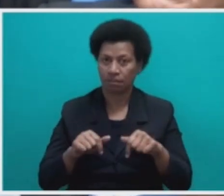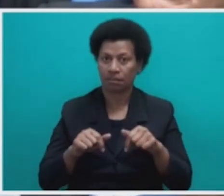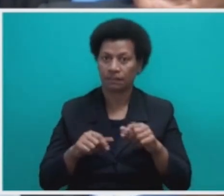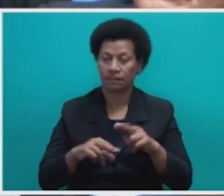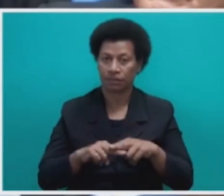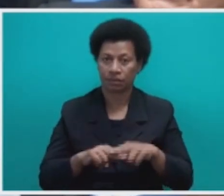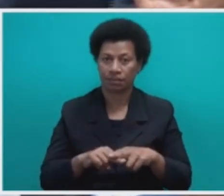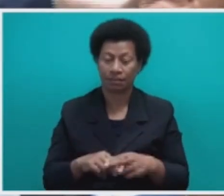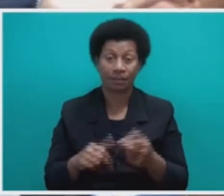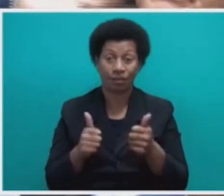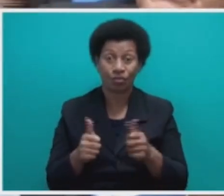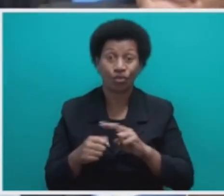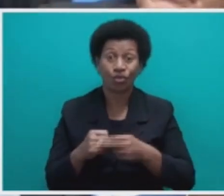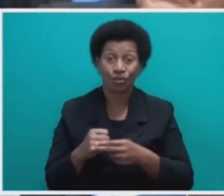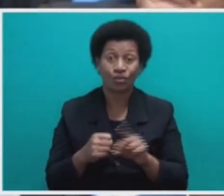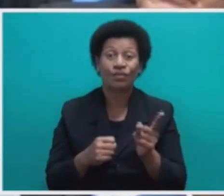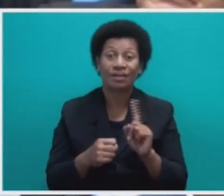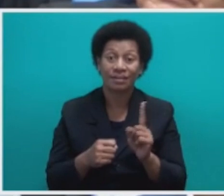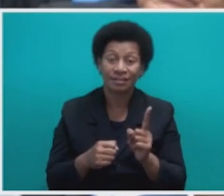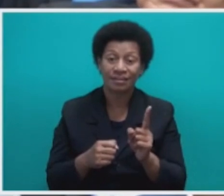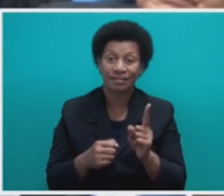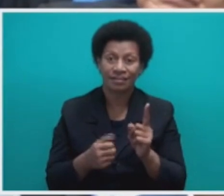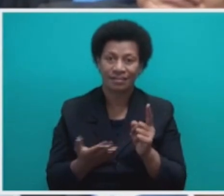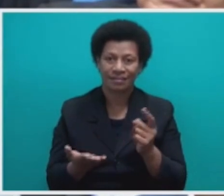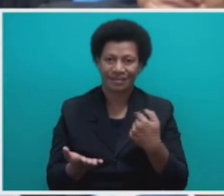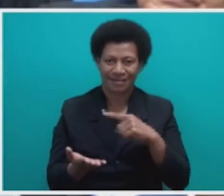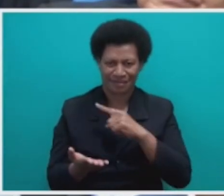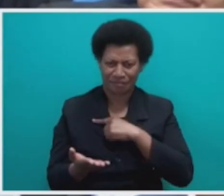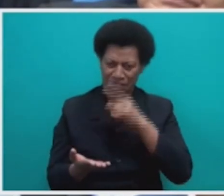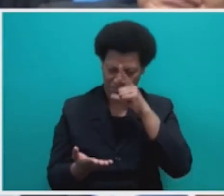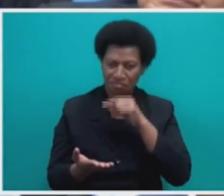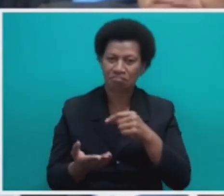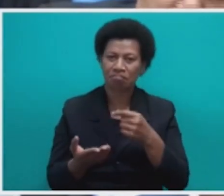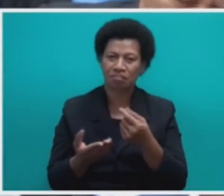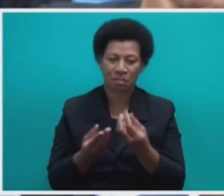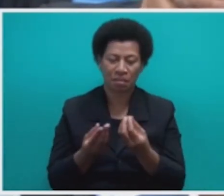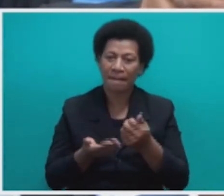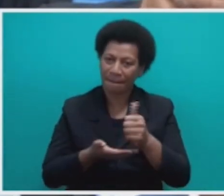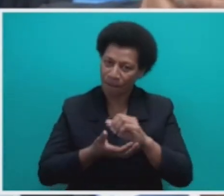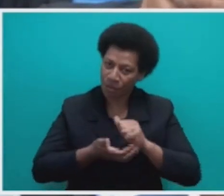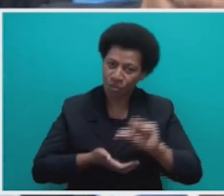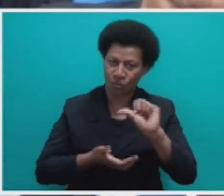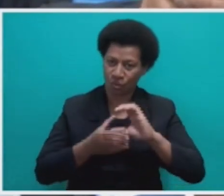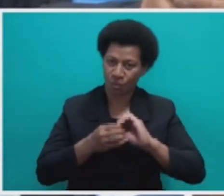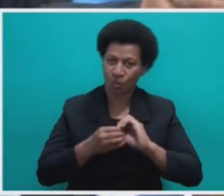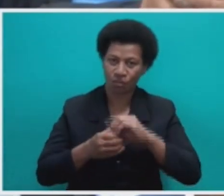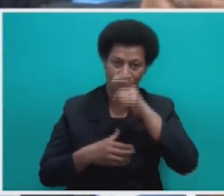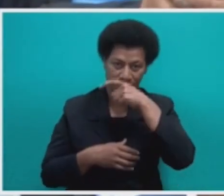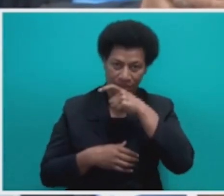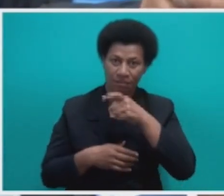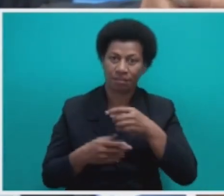Good news as a result of that we are almost self-sufficient. However, self-sufficiency